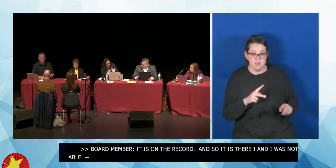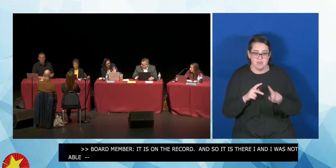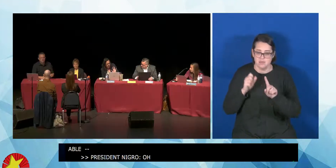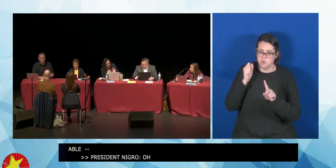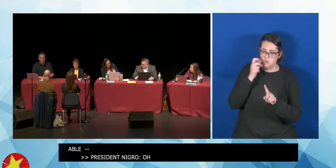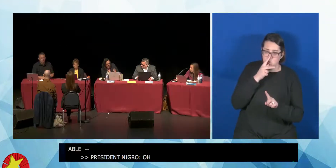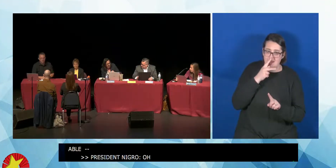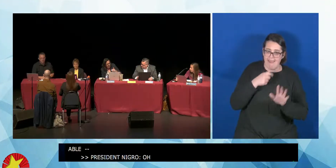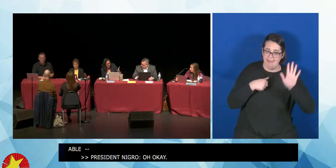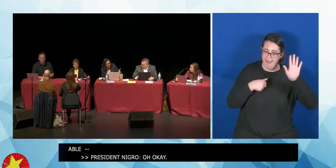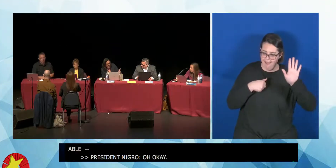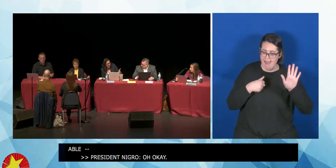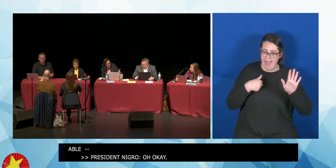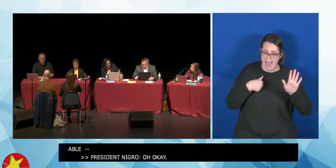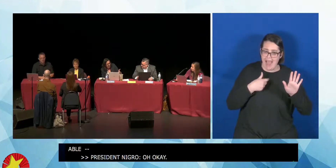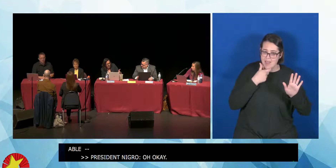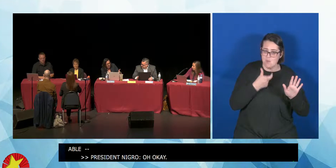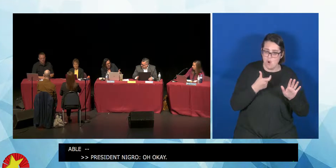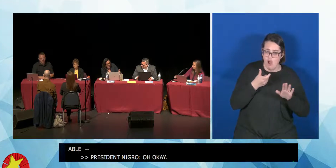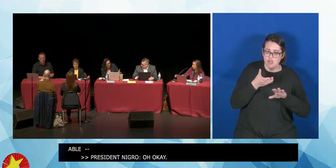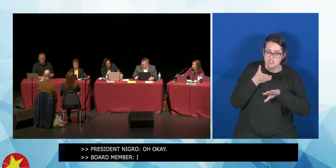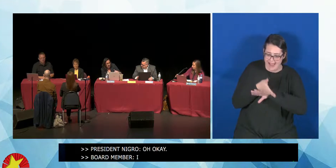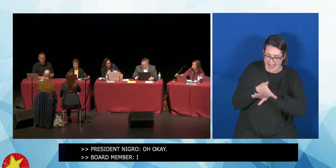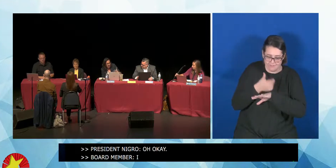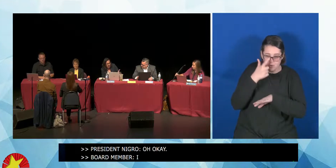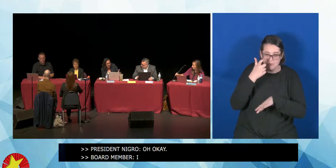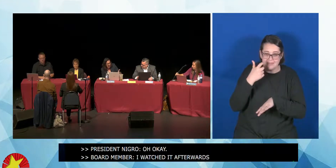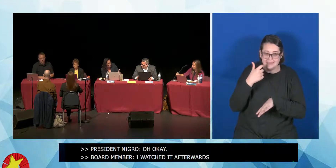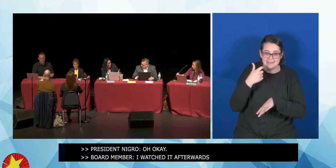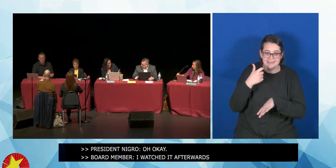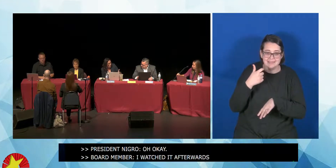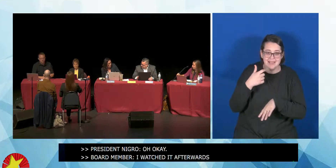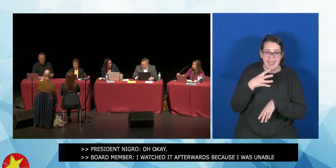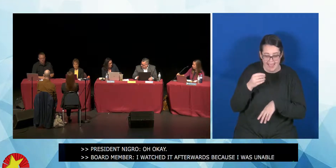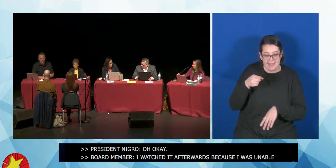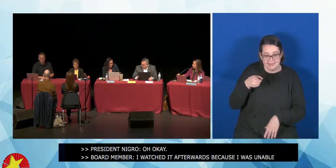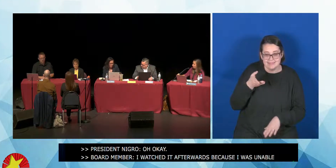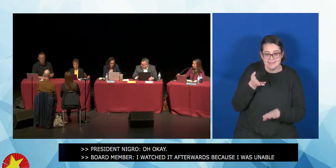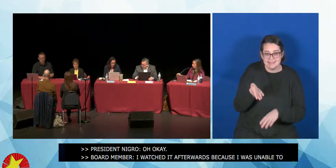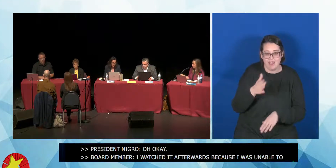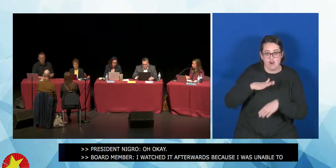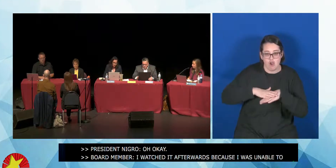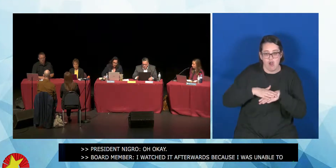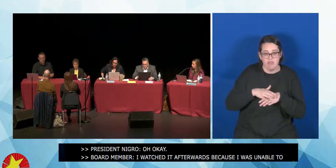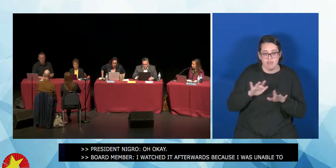I watched it afterwards because I was unable to, and it is on the recording. Okay.